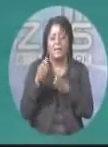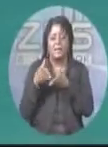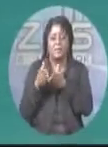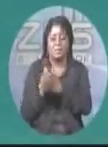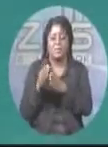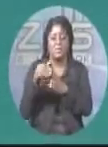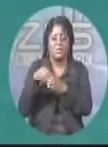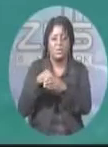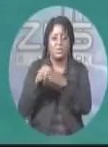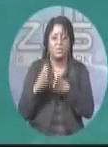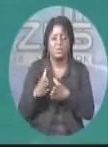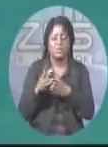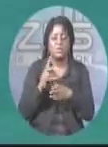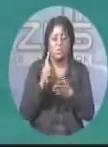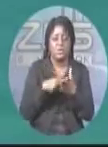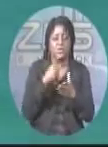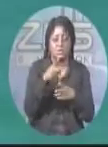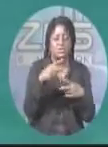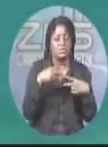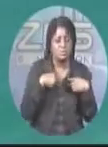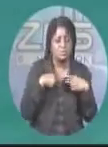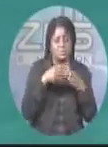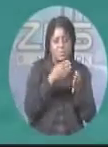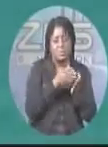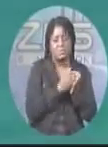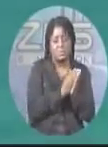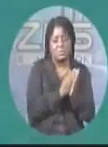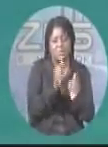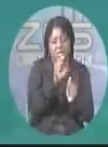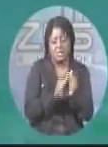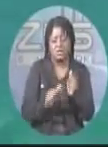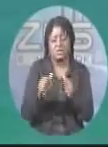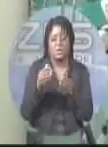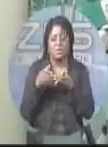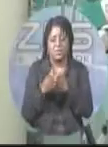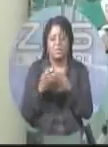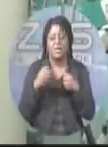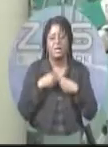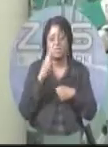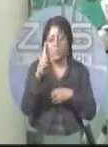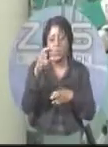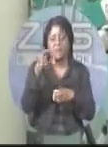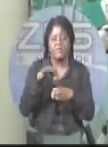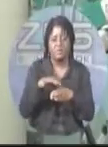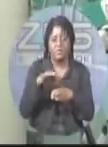once you're a boat owner, and each boat will just have 1 boat,